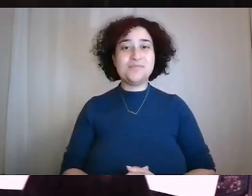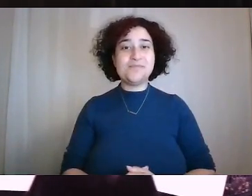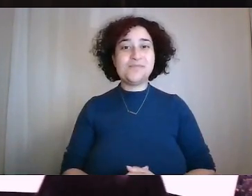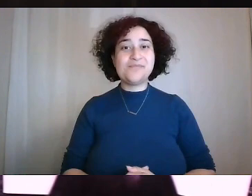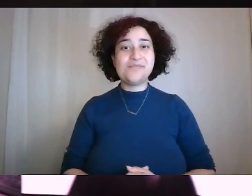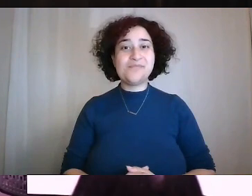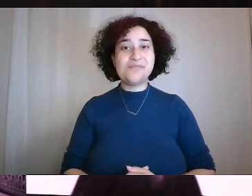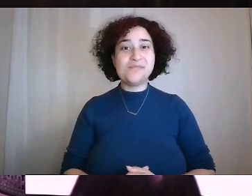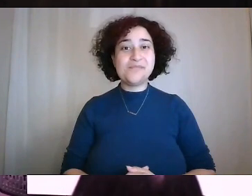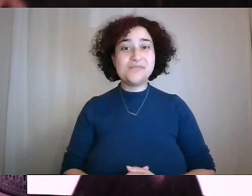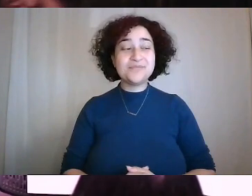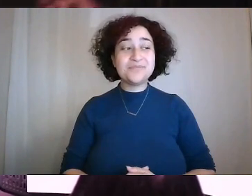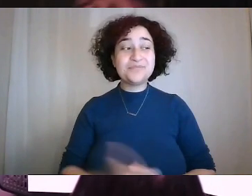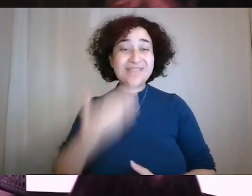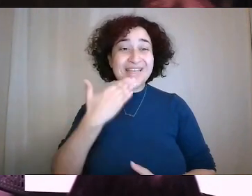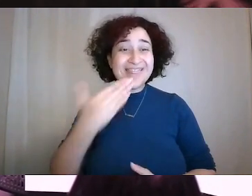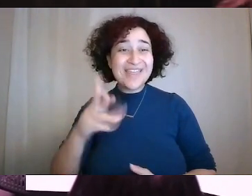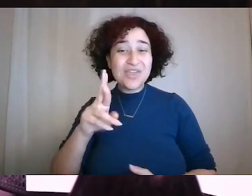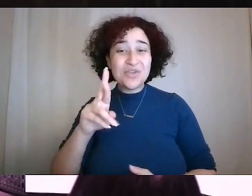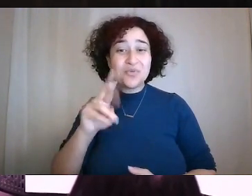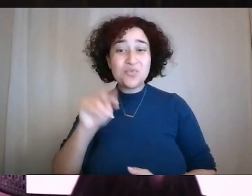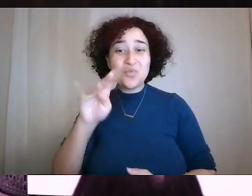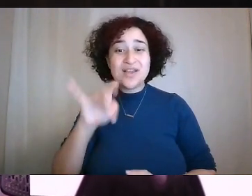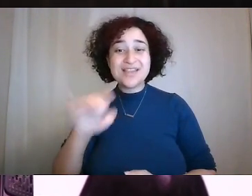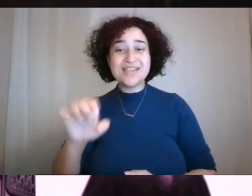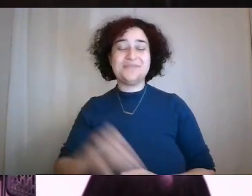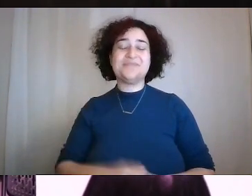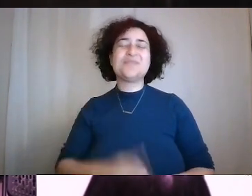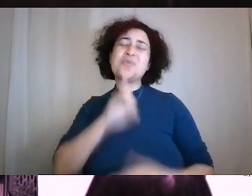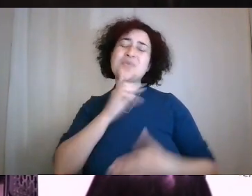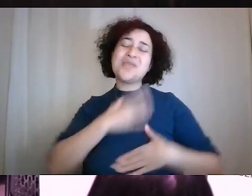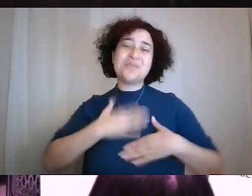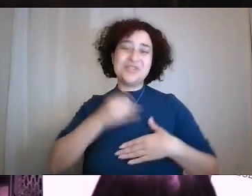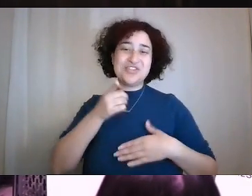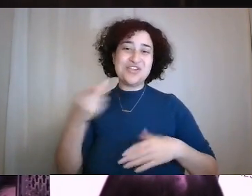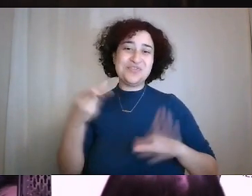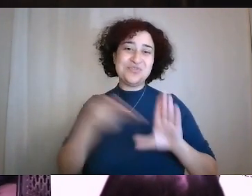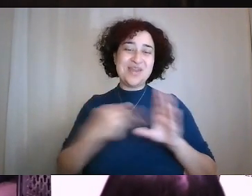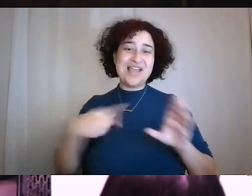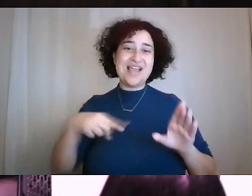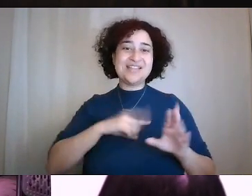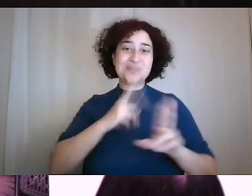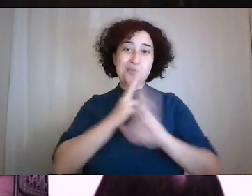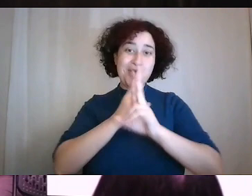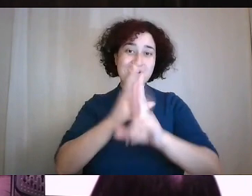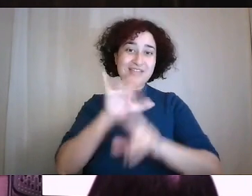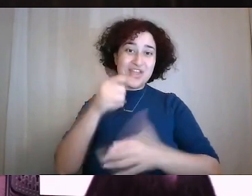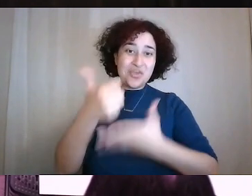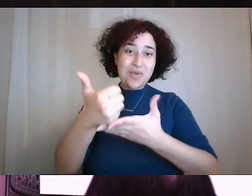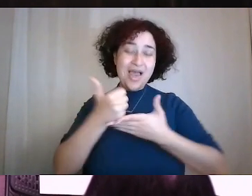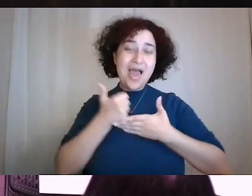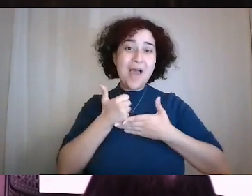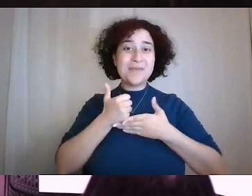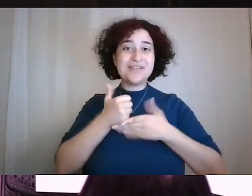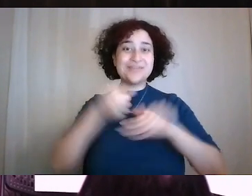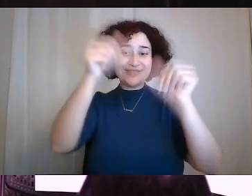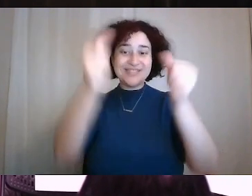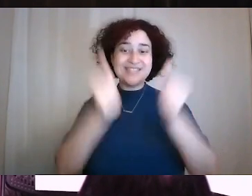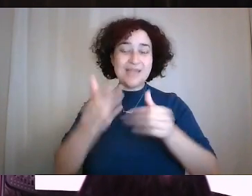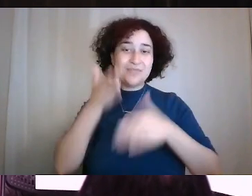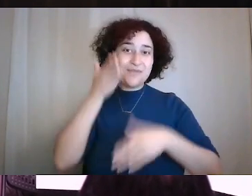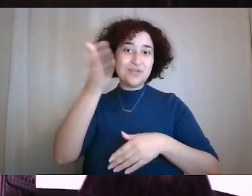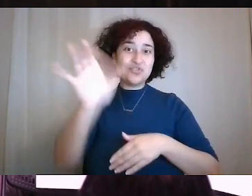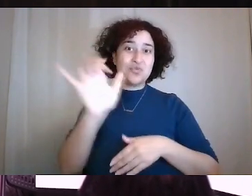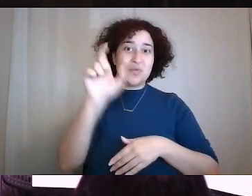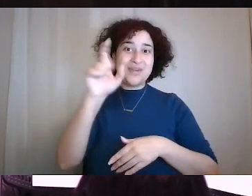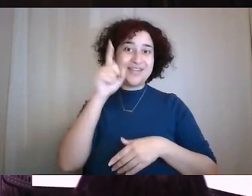Thank you, Ronee. And we really appreciate you being here, and we're honored that you help us model the future and where we need to go. So thank you. It's a pleasure to be